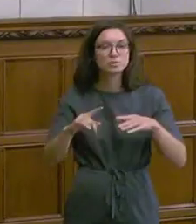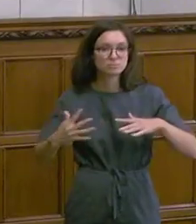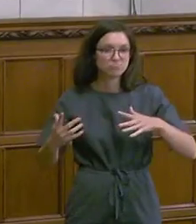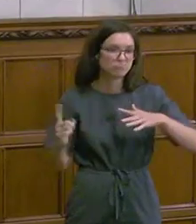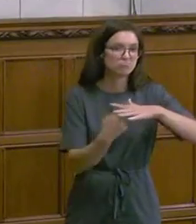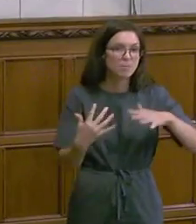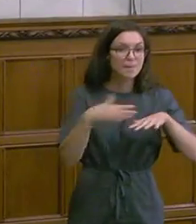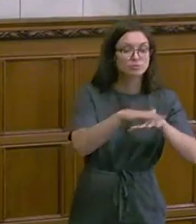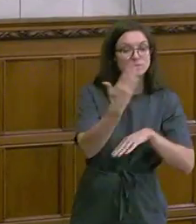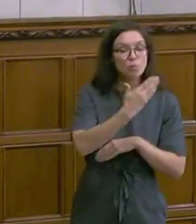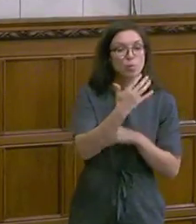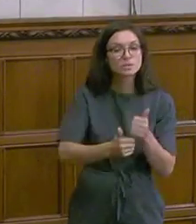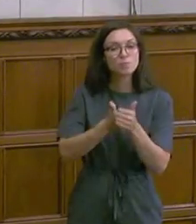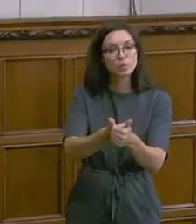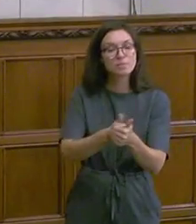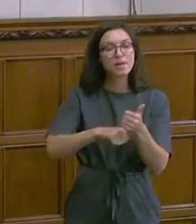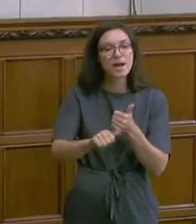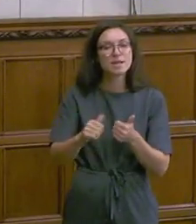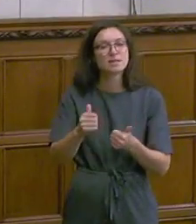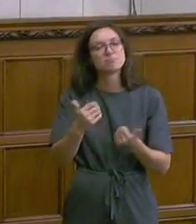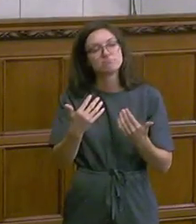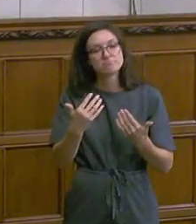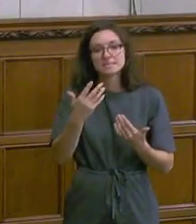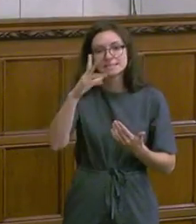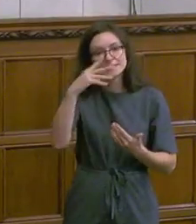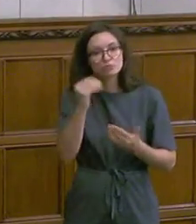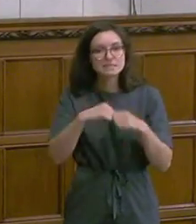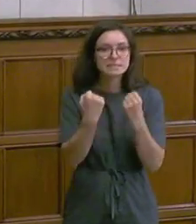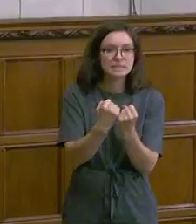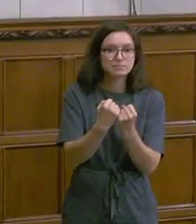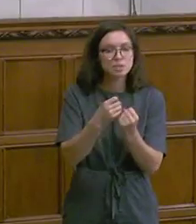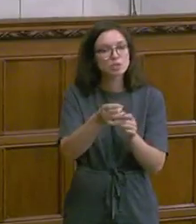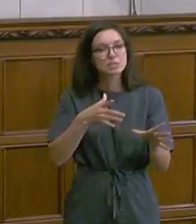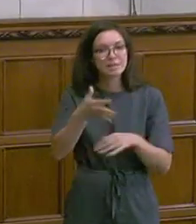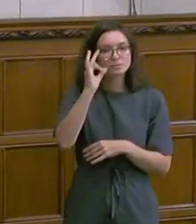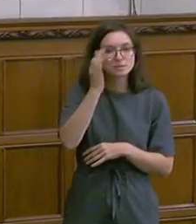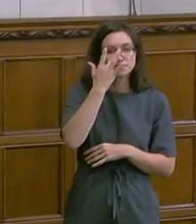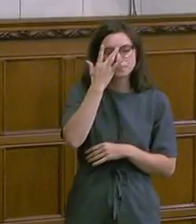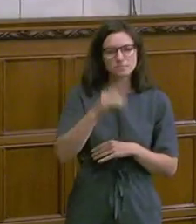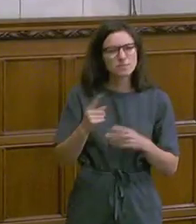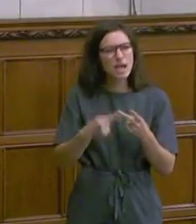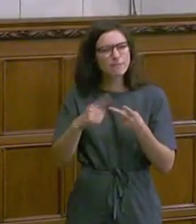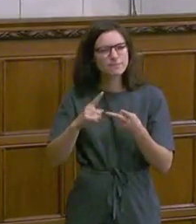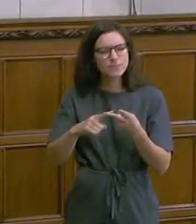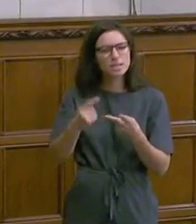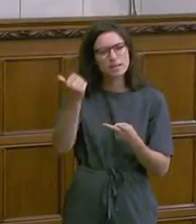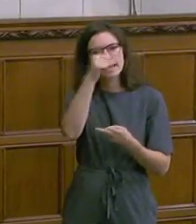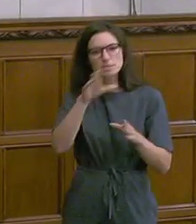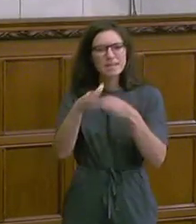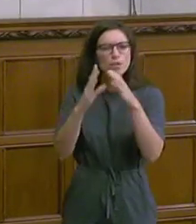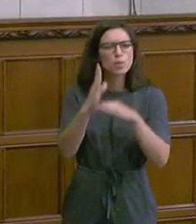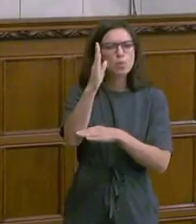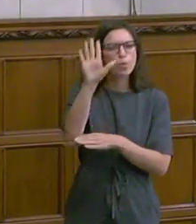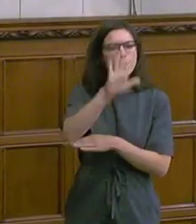by the sensory team at Nottingham City Council. However, Furbeck Academy in Nottingham is a mainstream primary school in the north of the city which